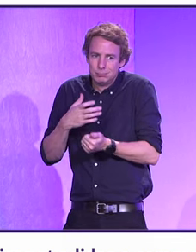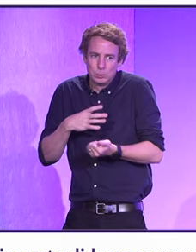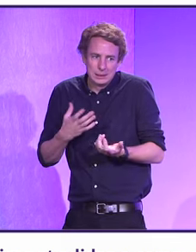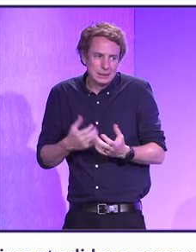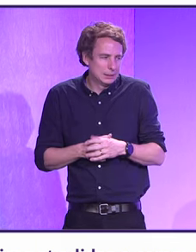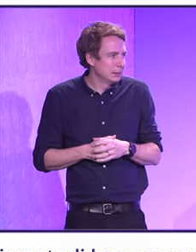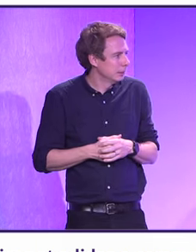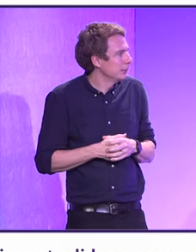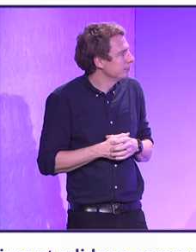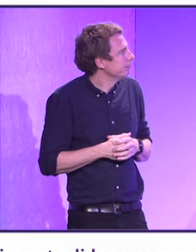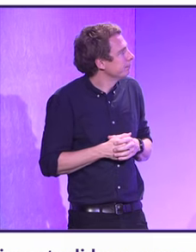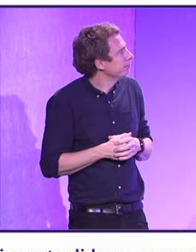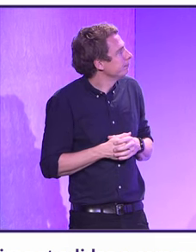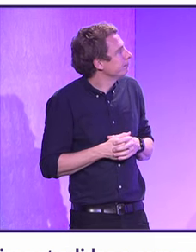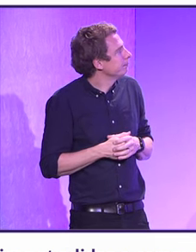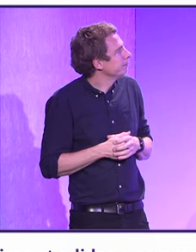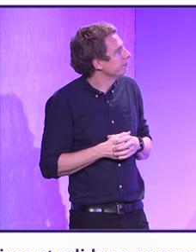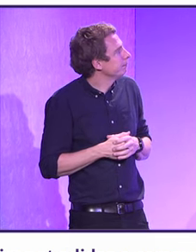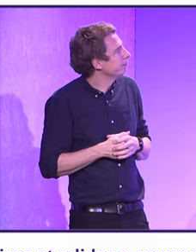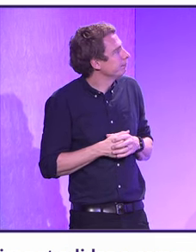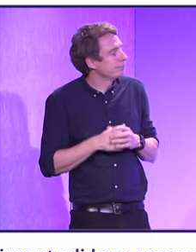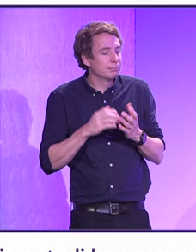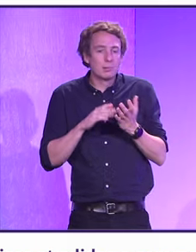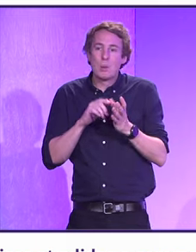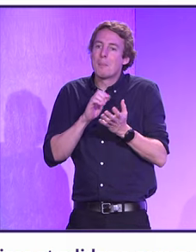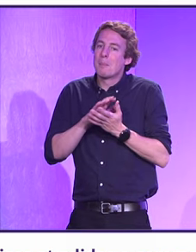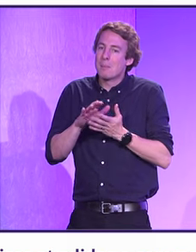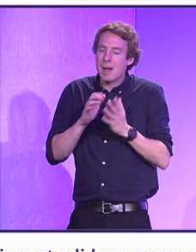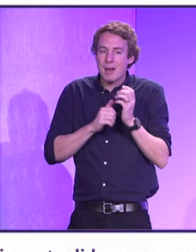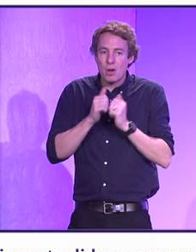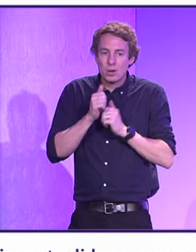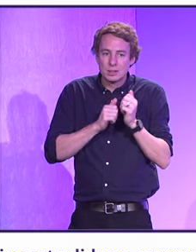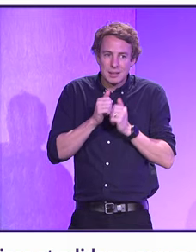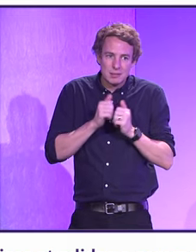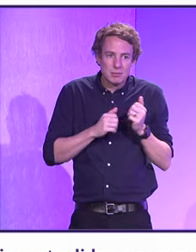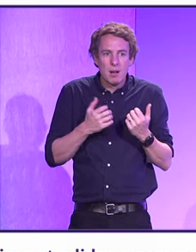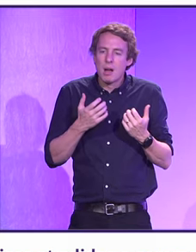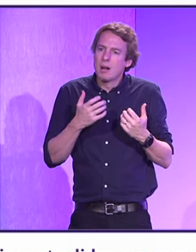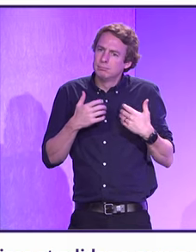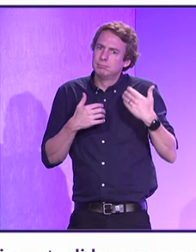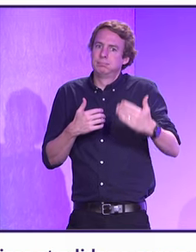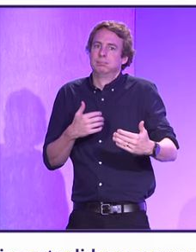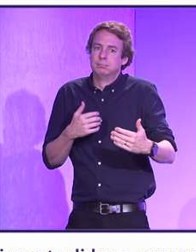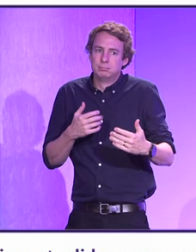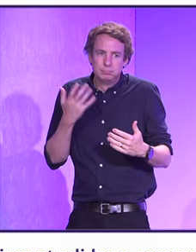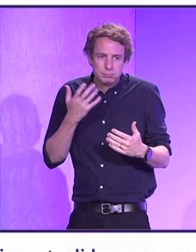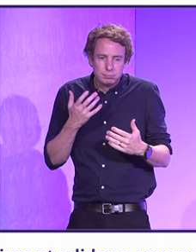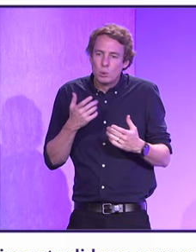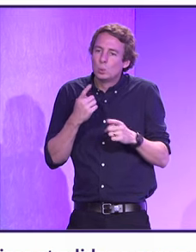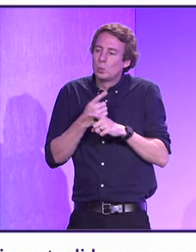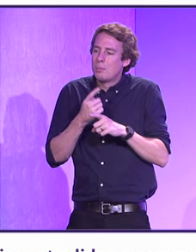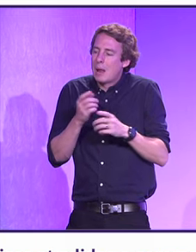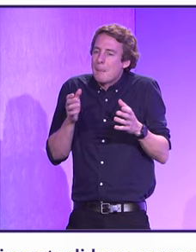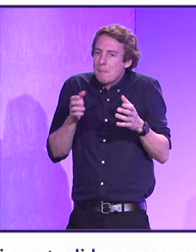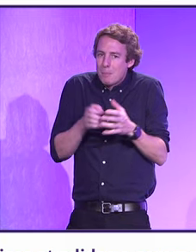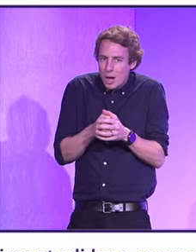of the day. So Mach architecture in a high level, microservices, API first, cloud native, and headless. When we